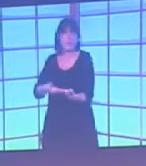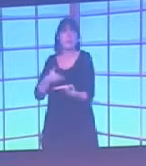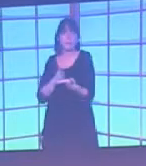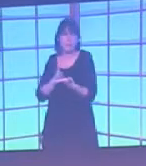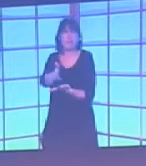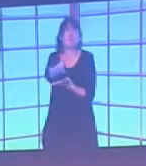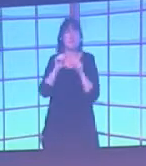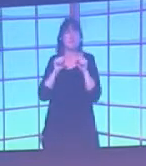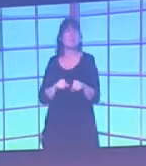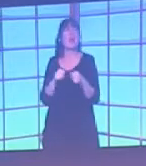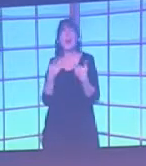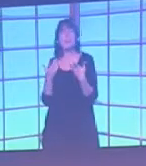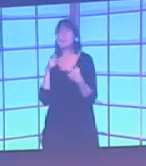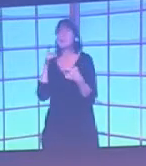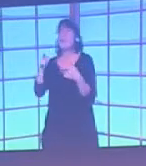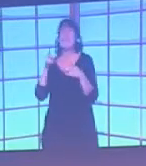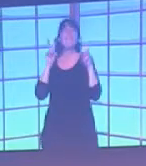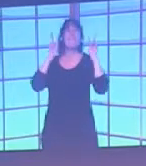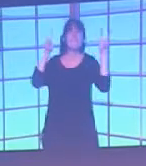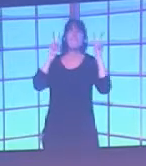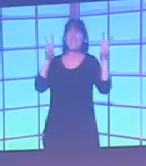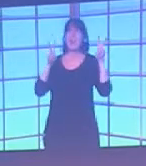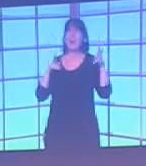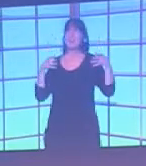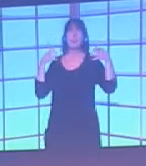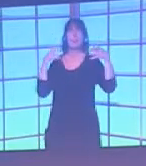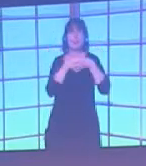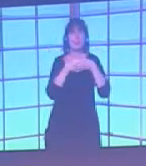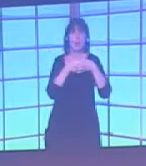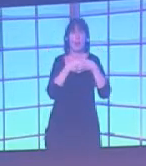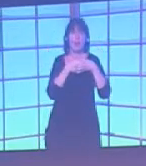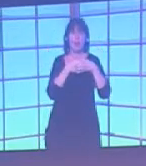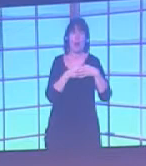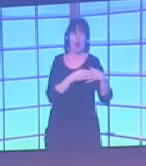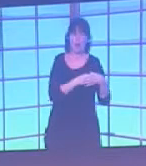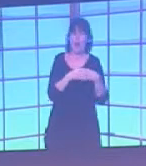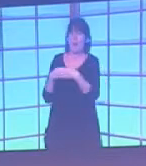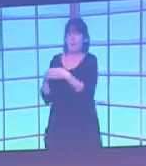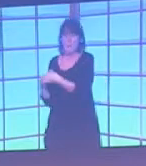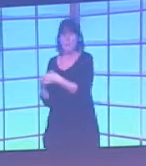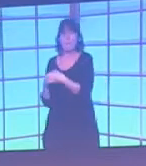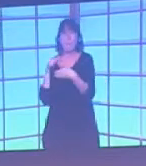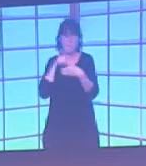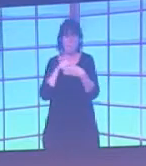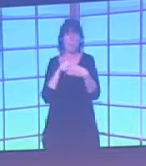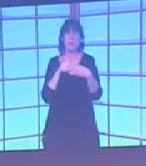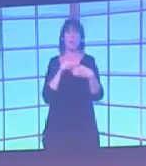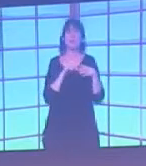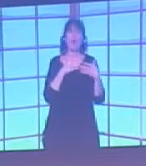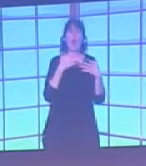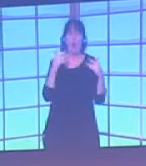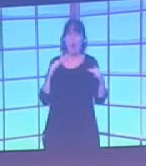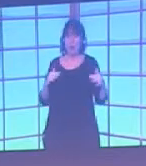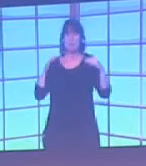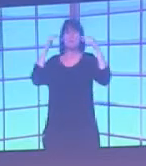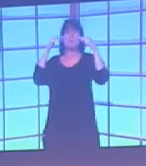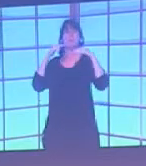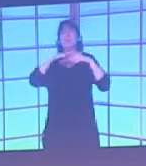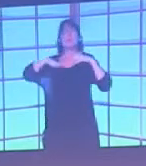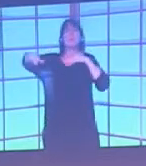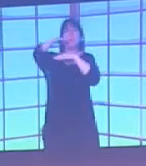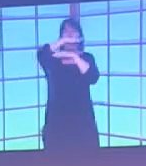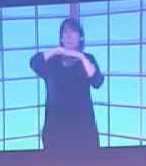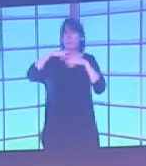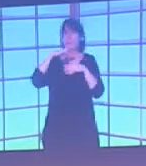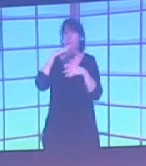and fans groups at club level, it puts them off that they have to get a bit more formal, if you like, and some of the challenges you're